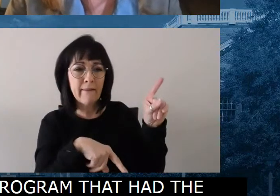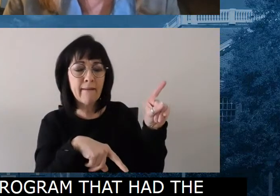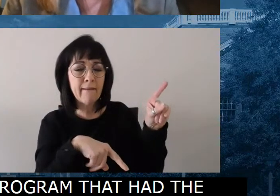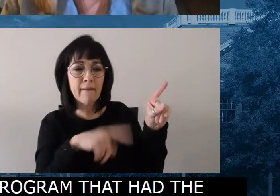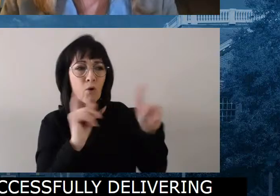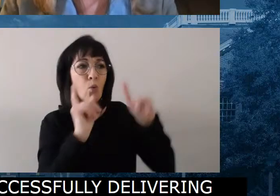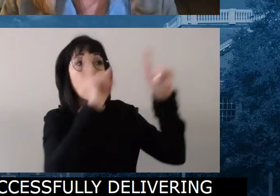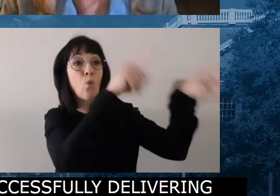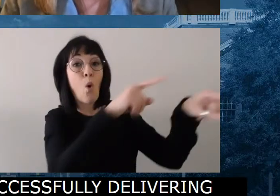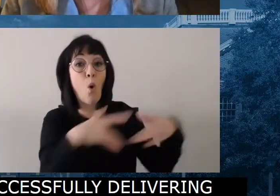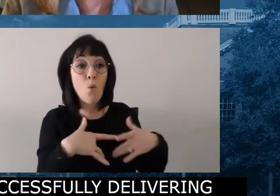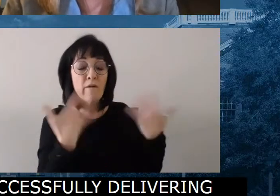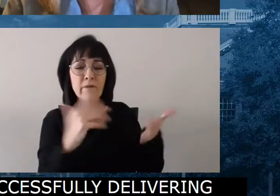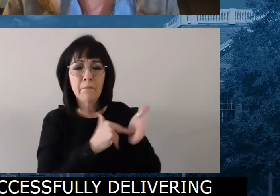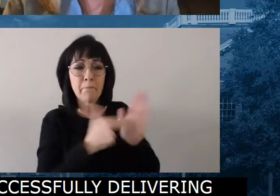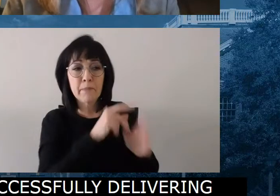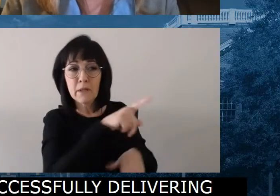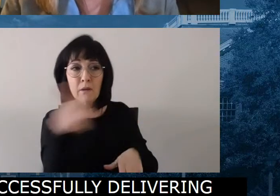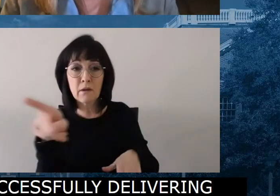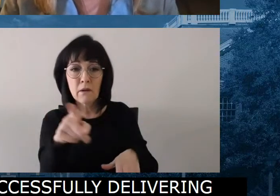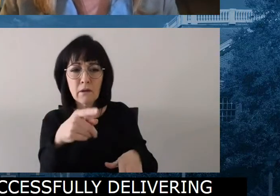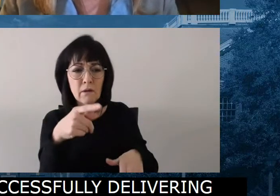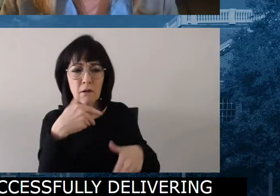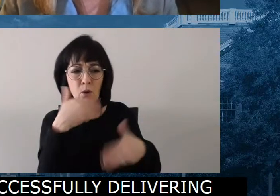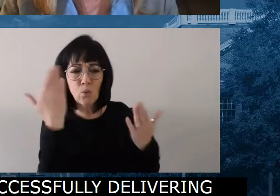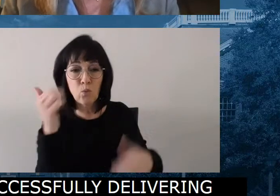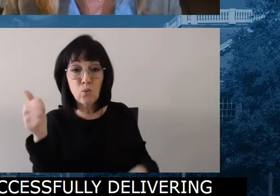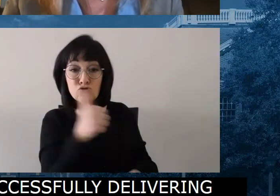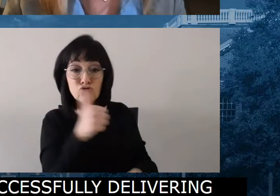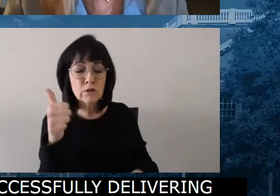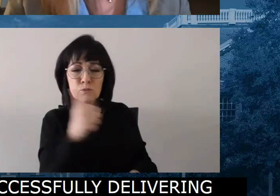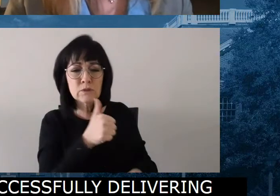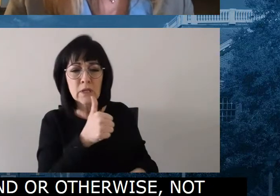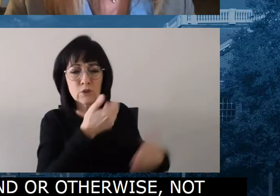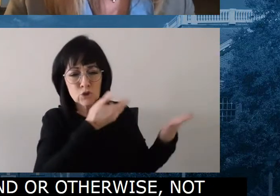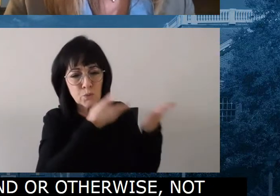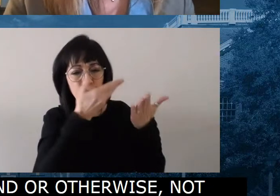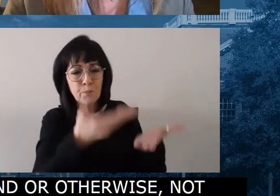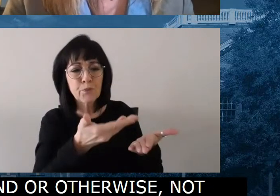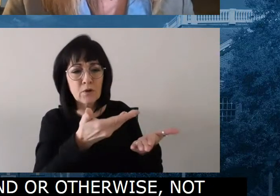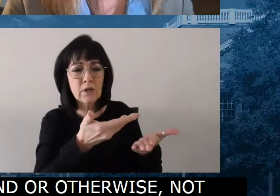curious what the impedance is to expand that program statewide.